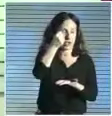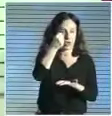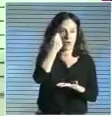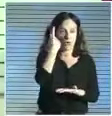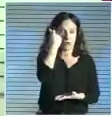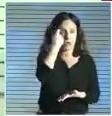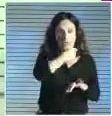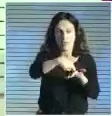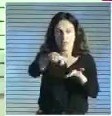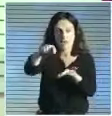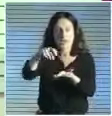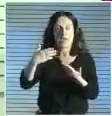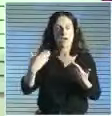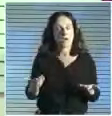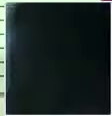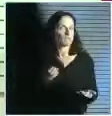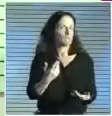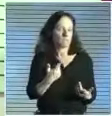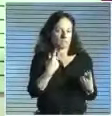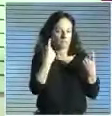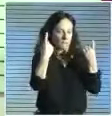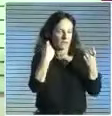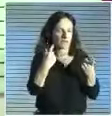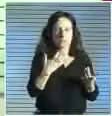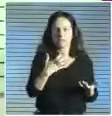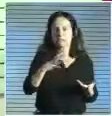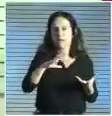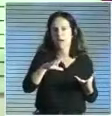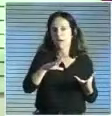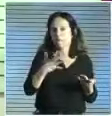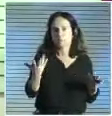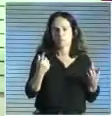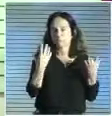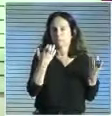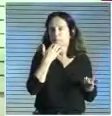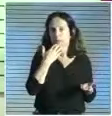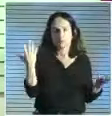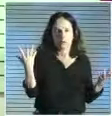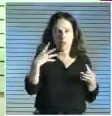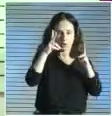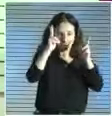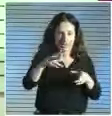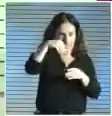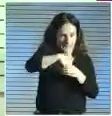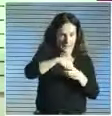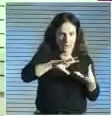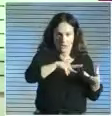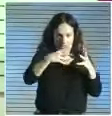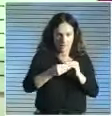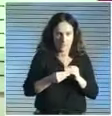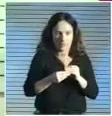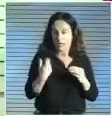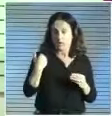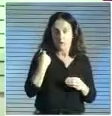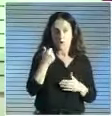on a project recently, it's a $90 million budget. I mean, that's real money we're talking about. And when they're looking at their